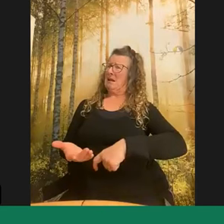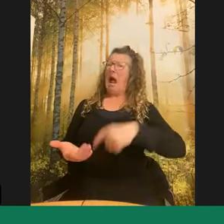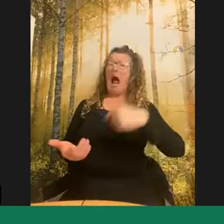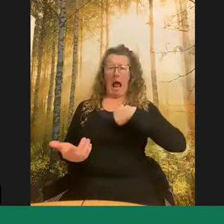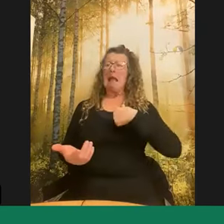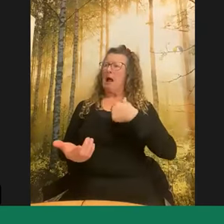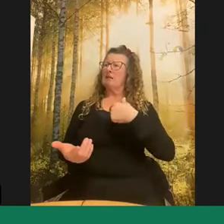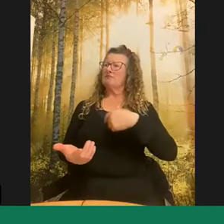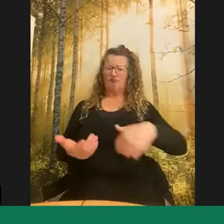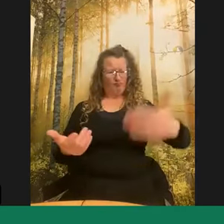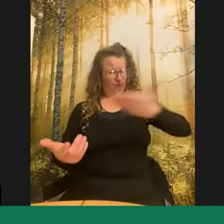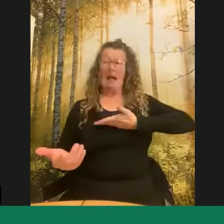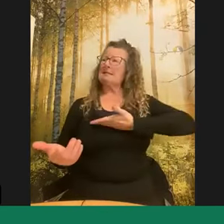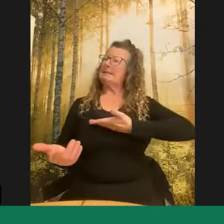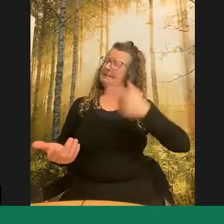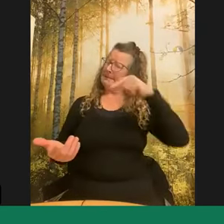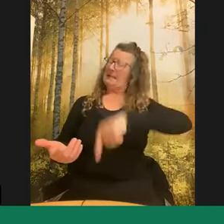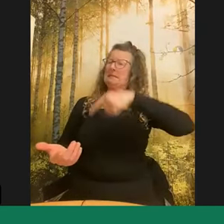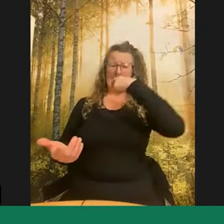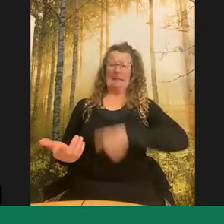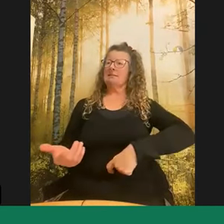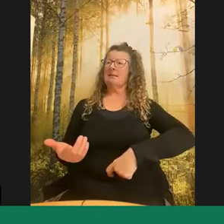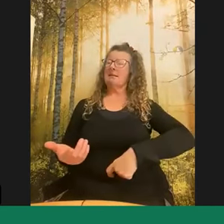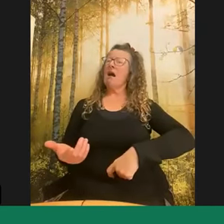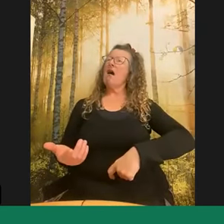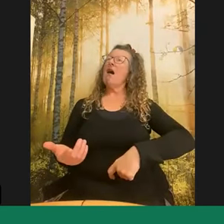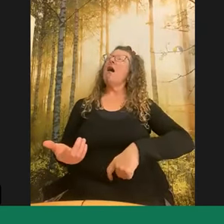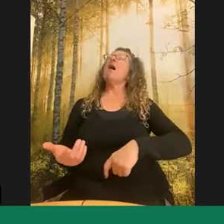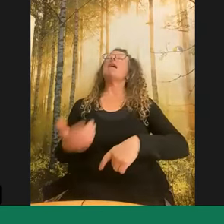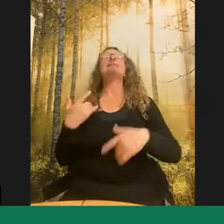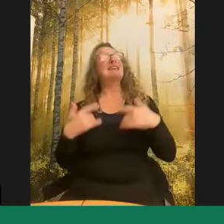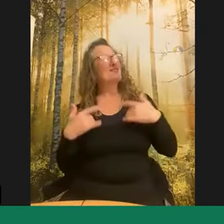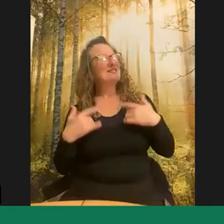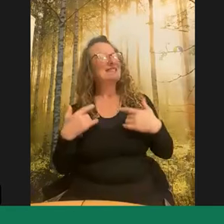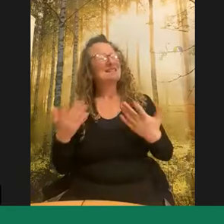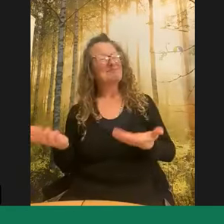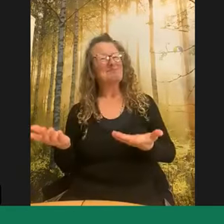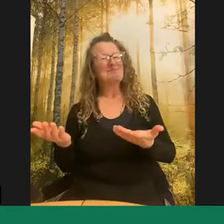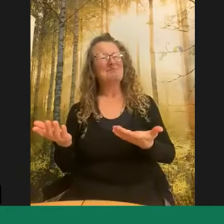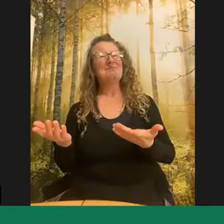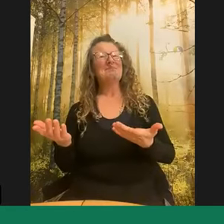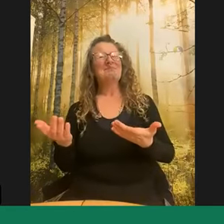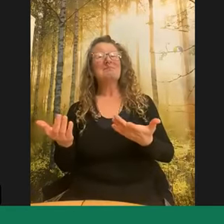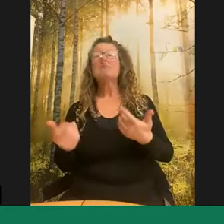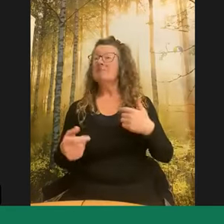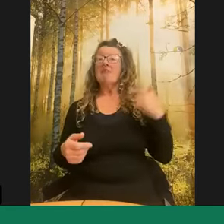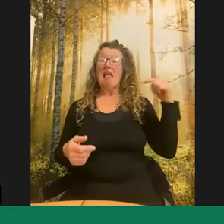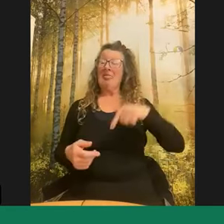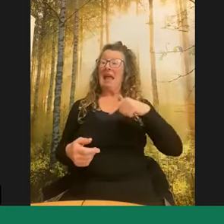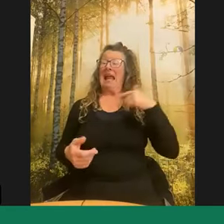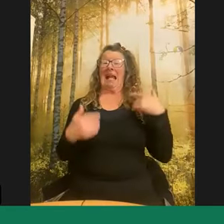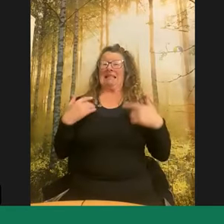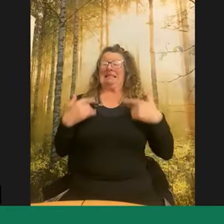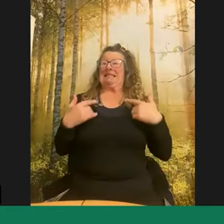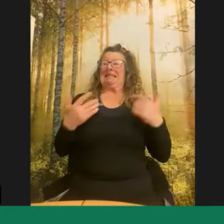how they explain it. And I think that that's really, really interesting. That anticipation, that expectation of